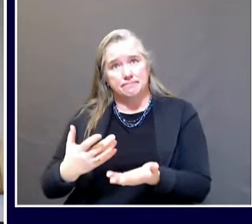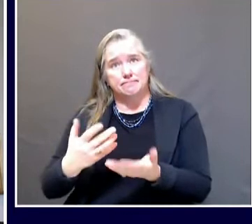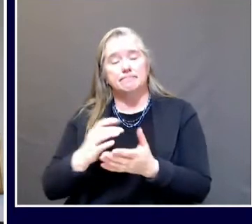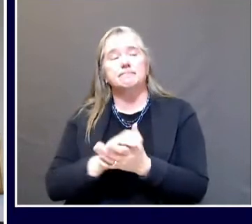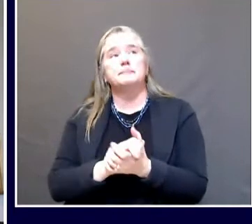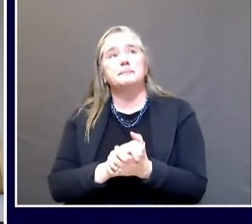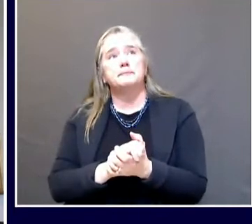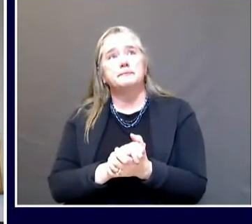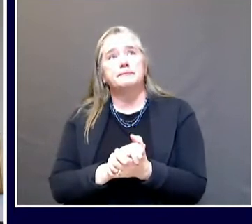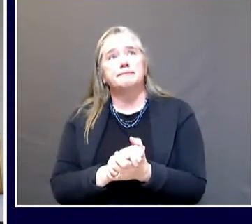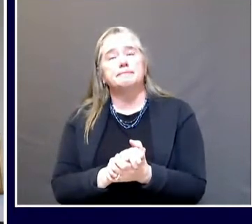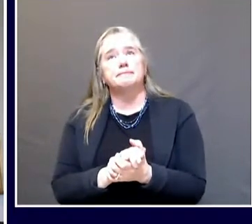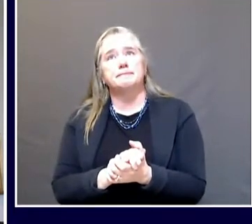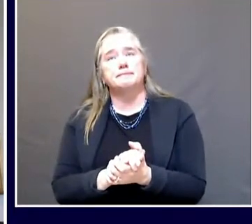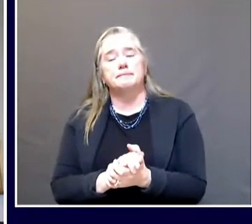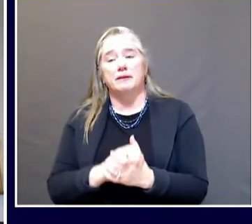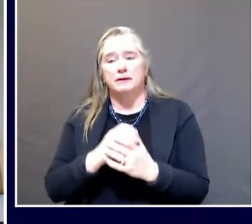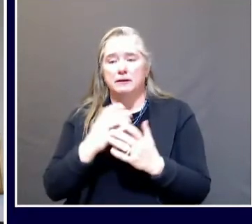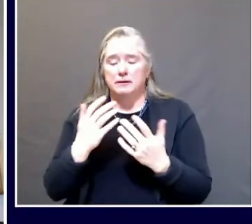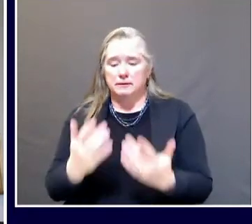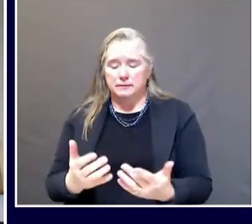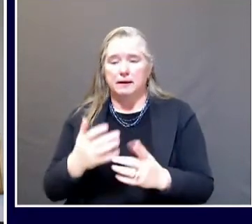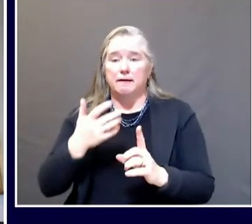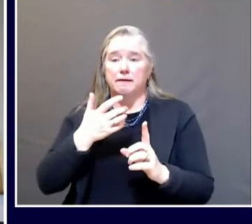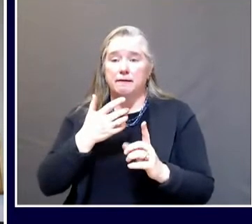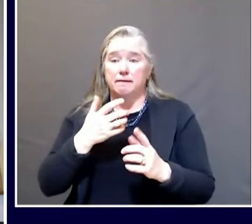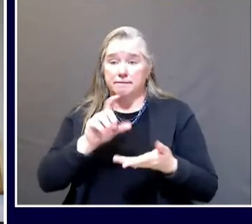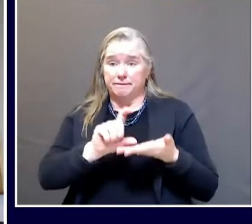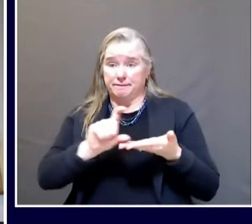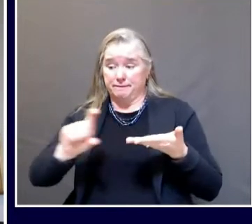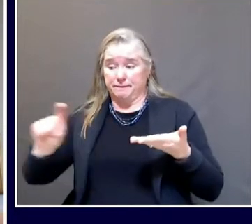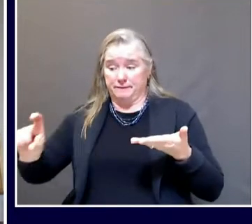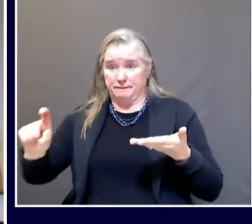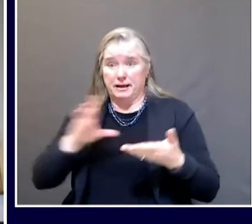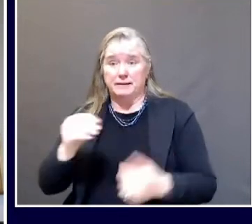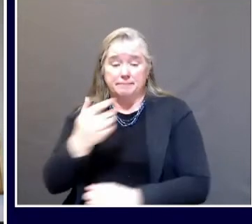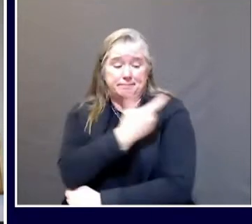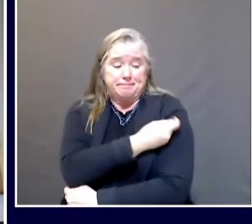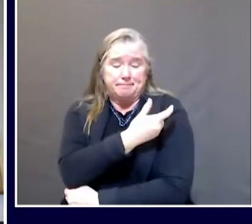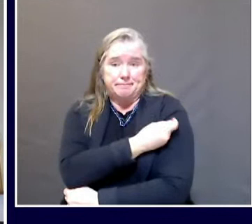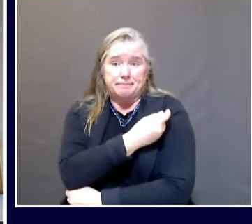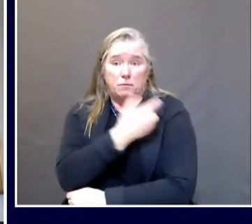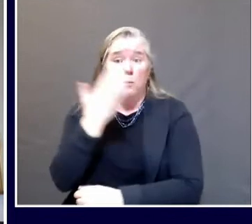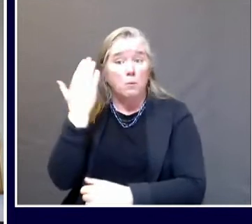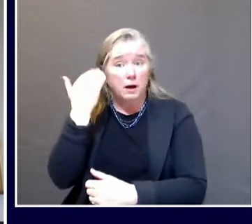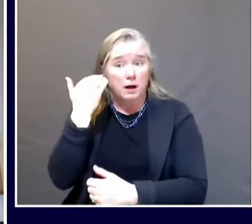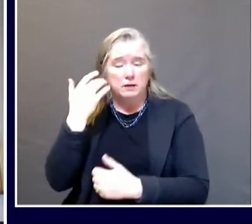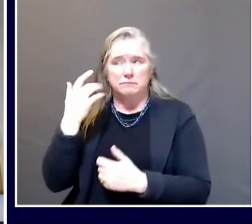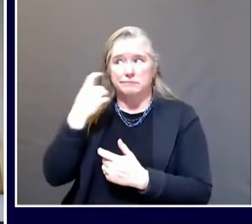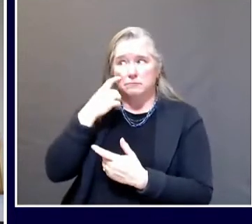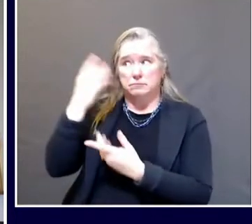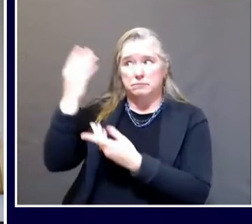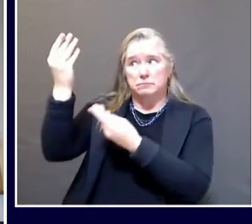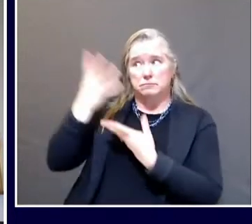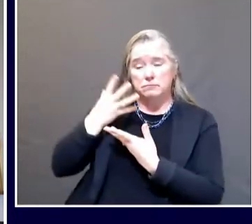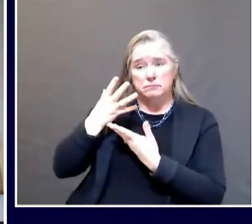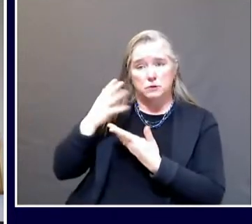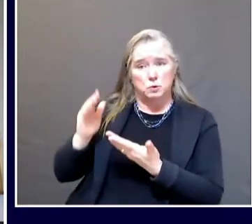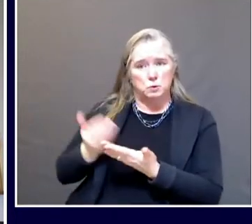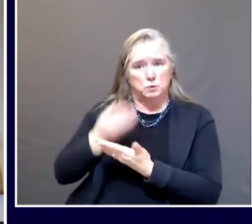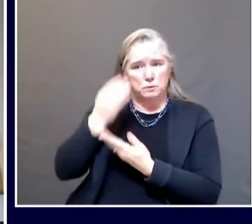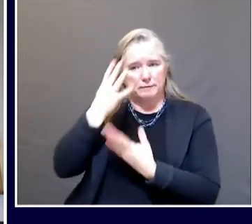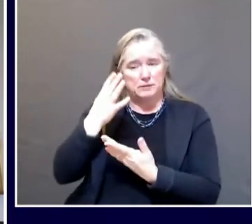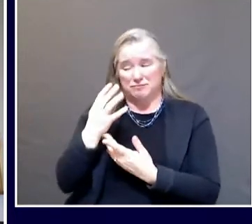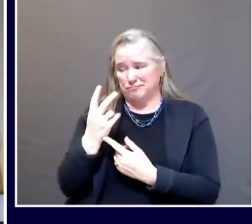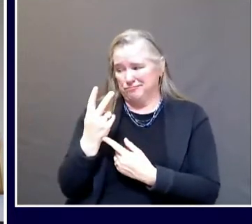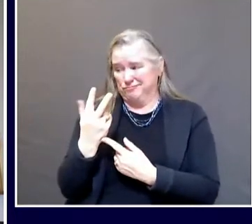with vaccines and vaccinations in light of some new information that our team received a few